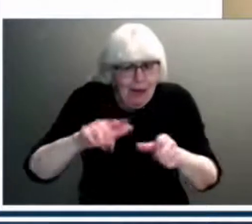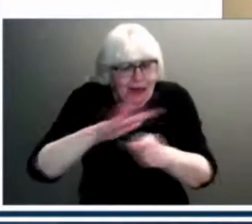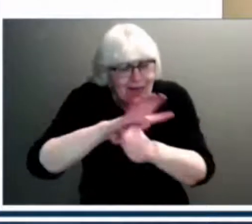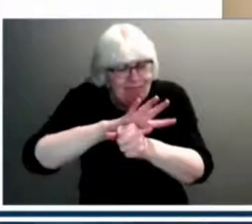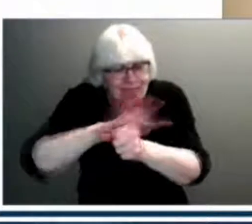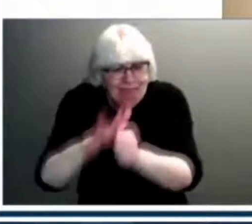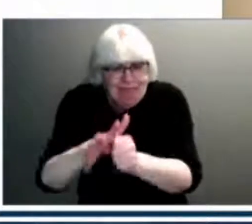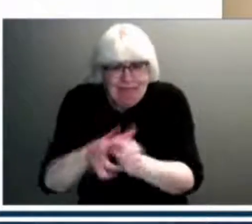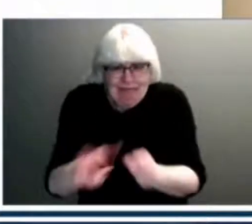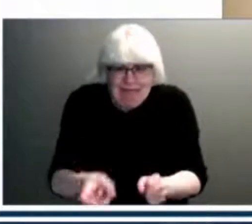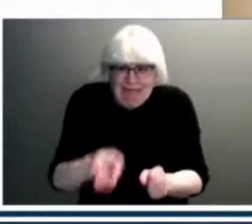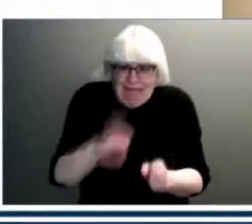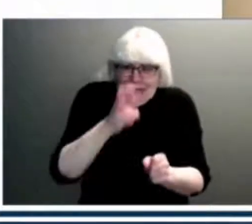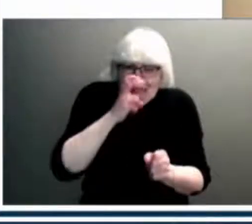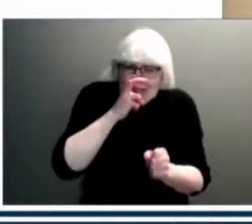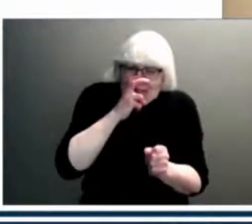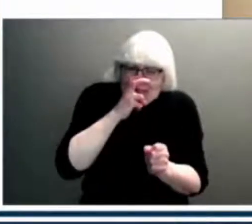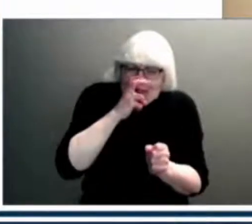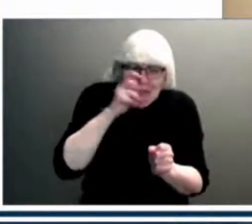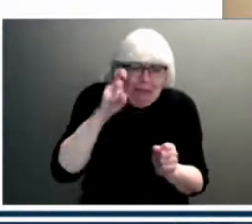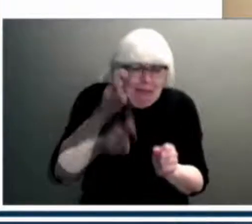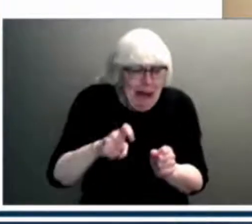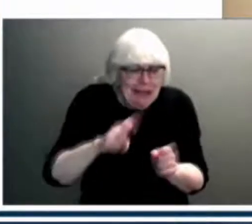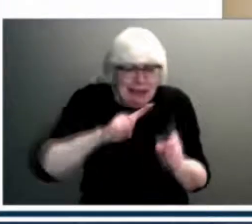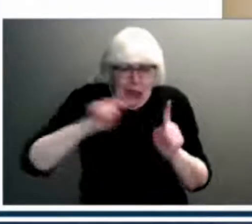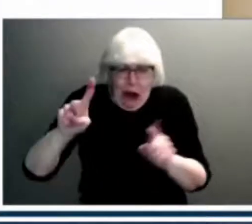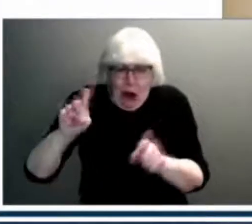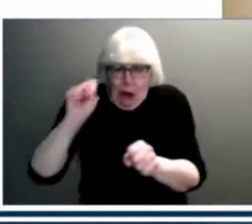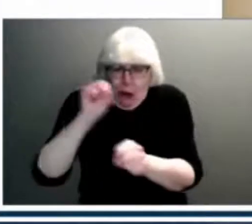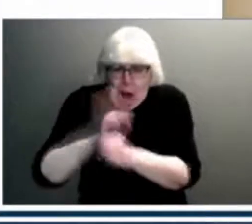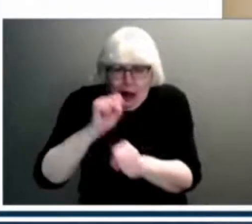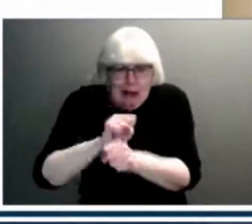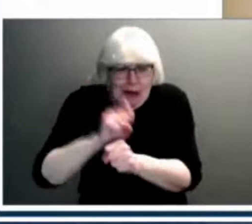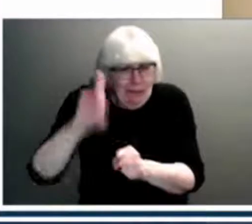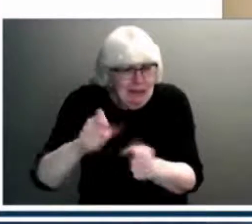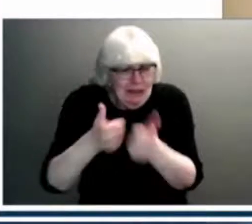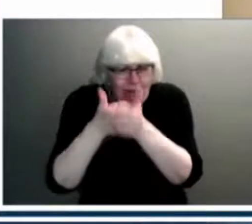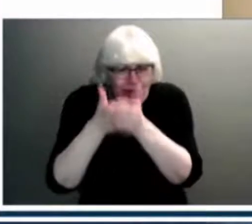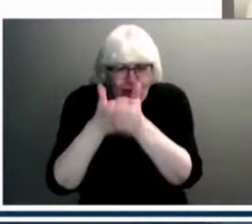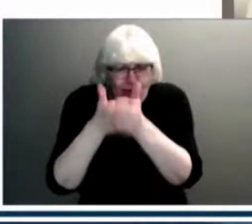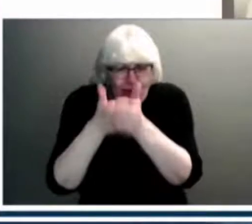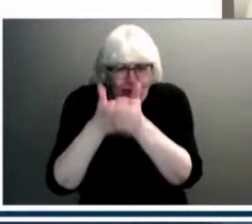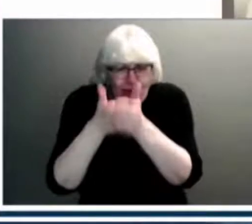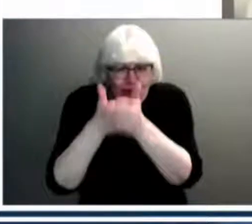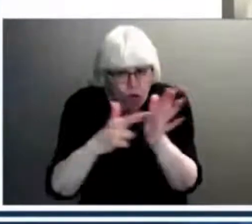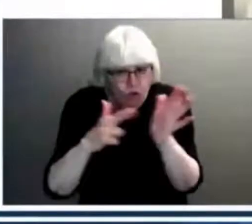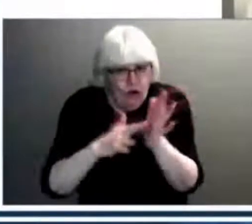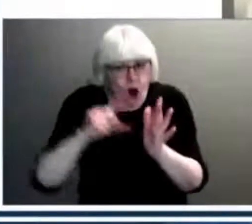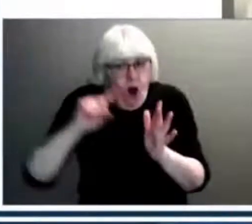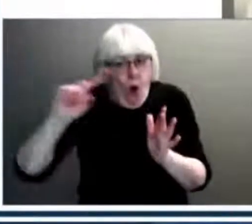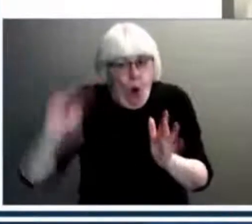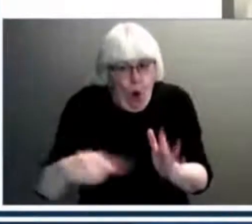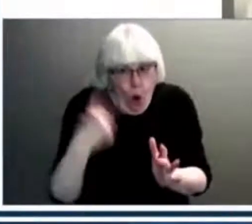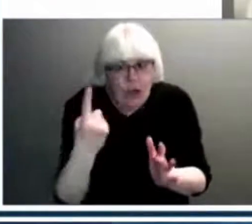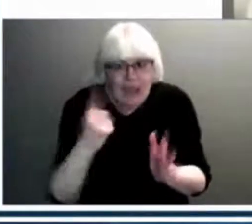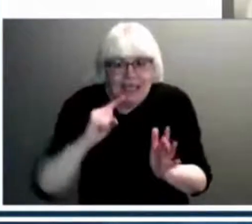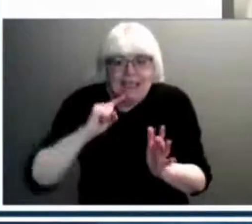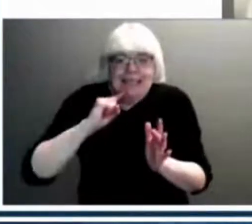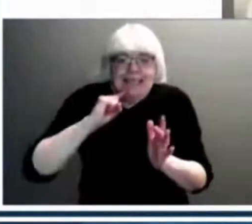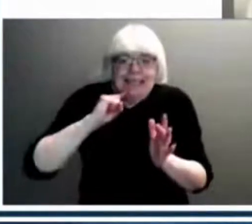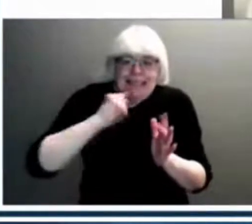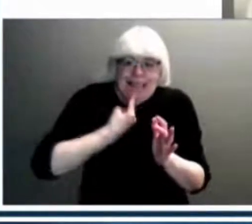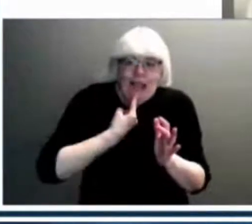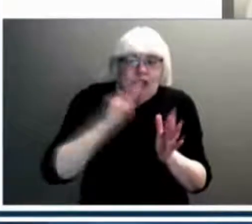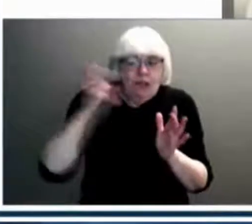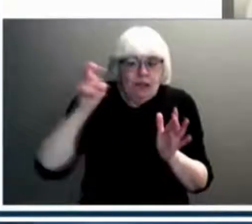if absolutely necessary when there's critical care needs. And next we'll go to Global's Alicia Drouse.